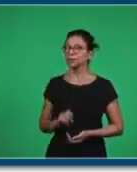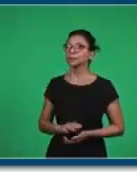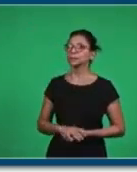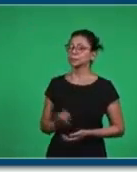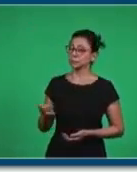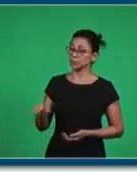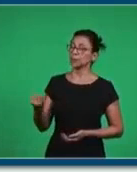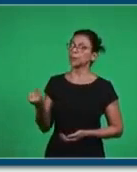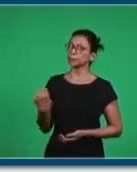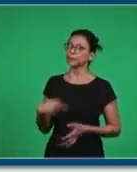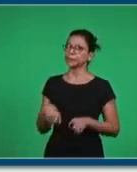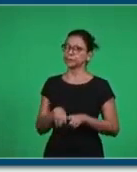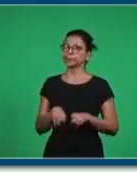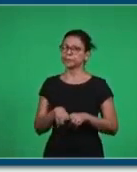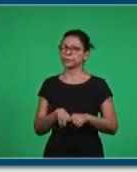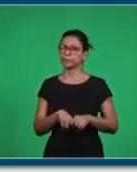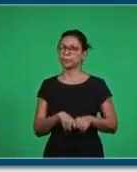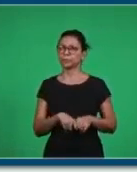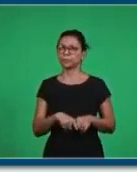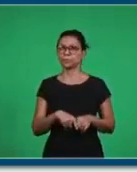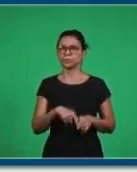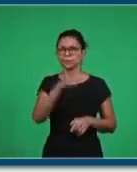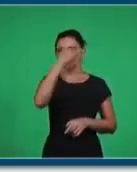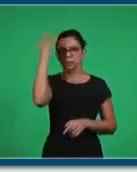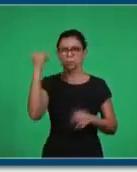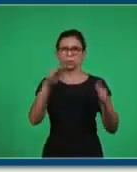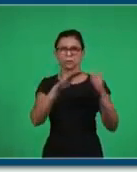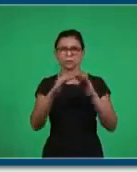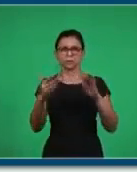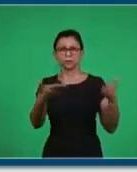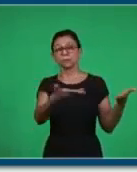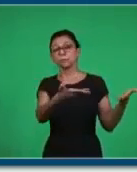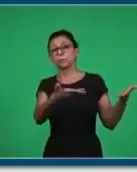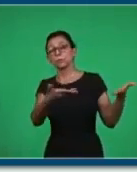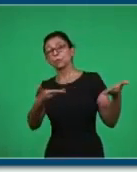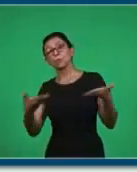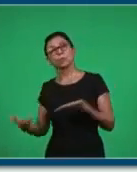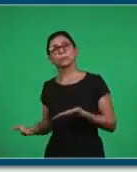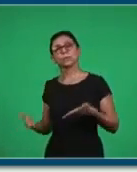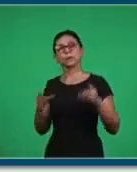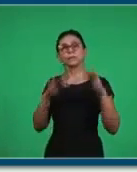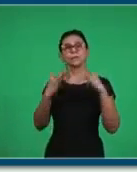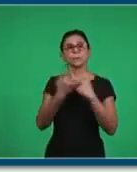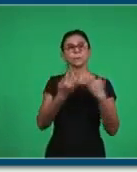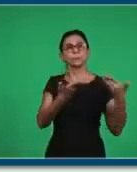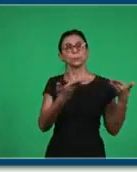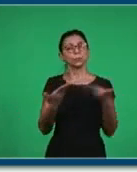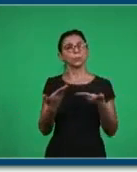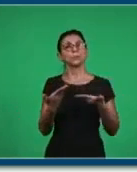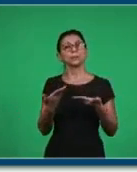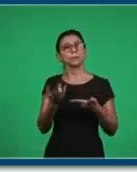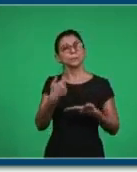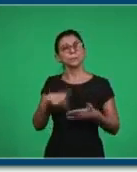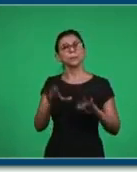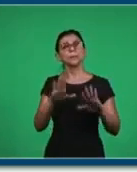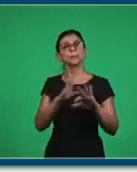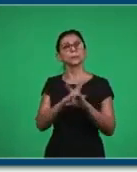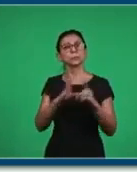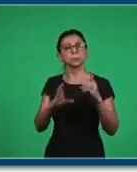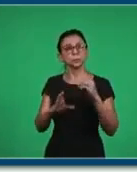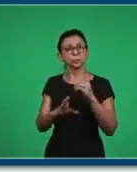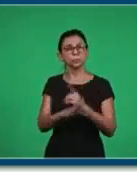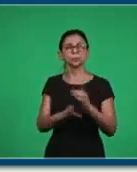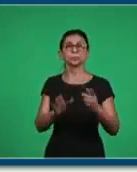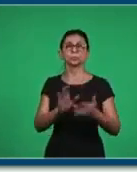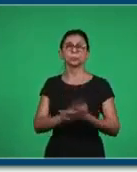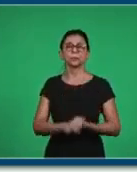at 2:30 p.m. Take the advantage to invite your relatives, especially relatives, to watch